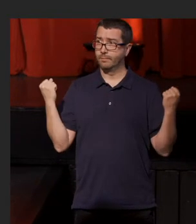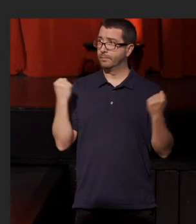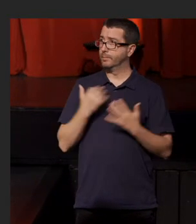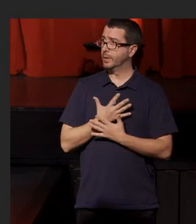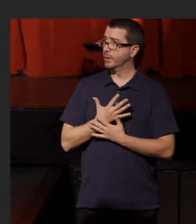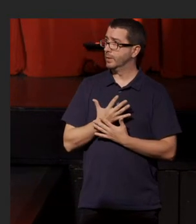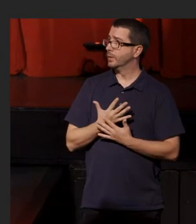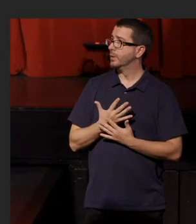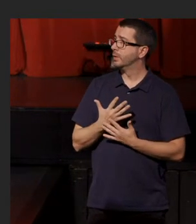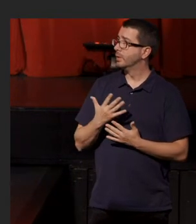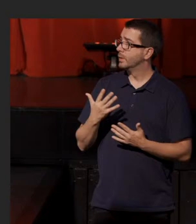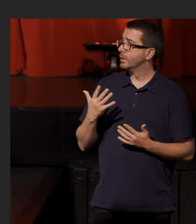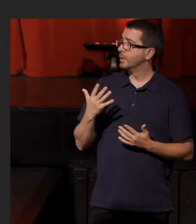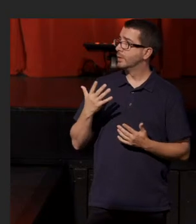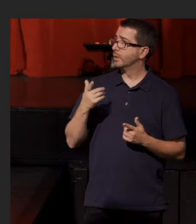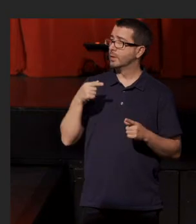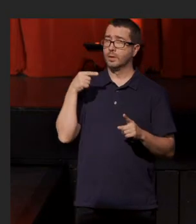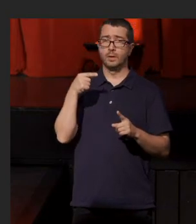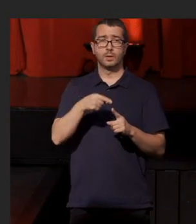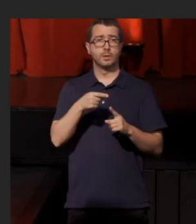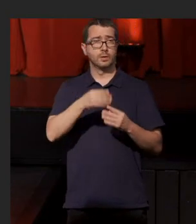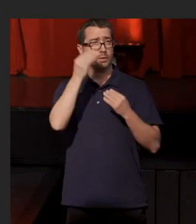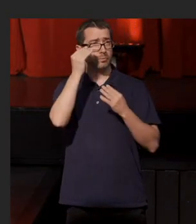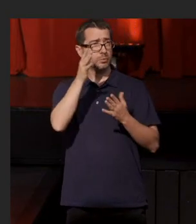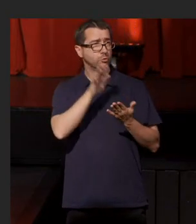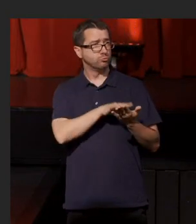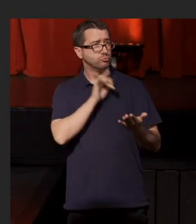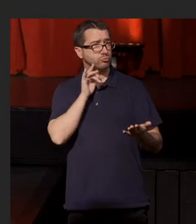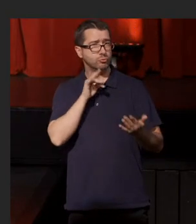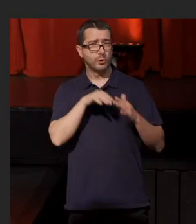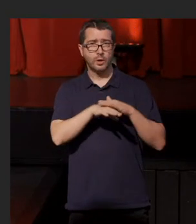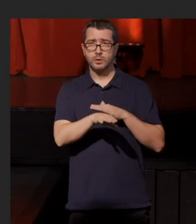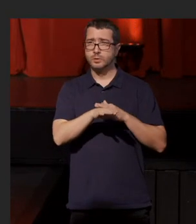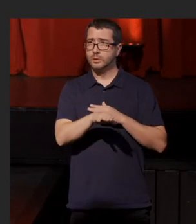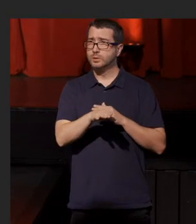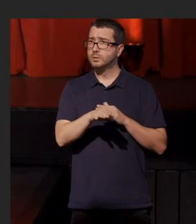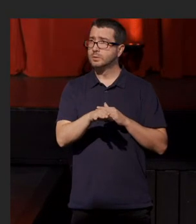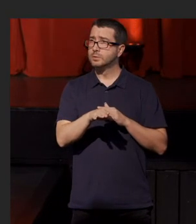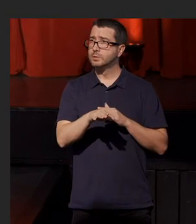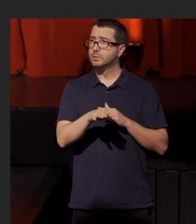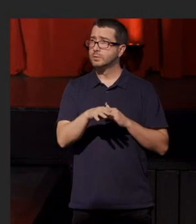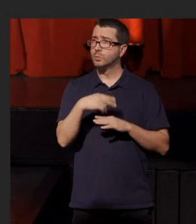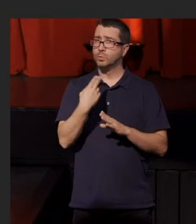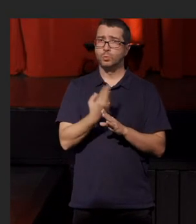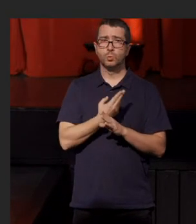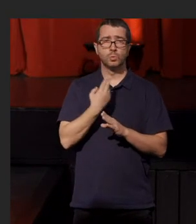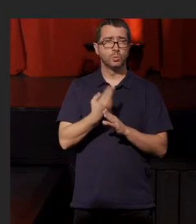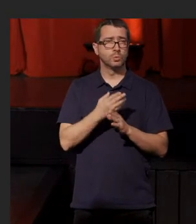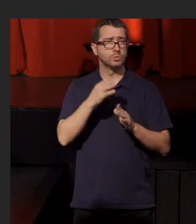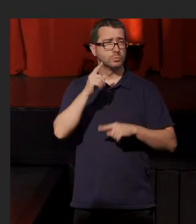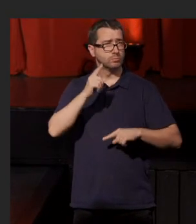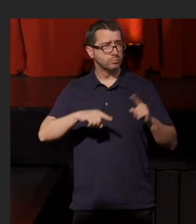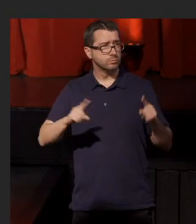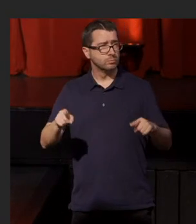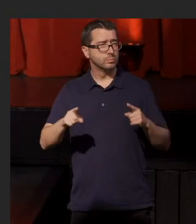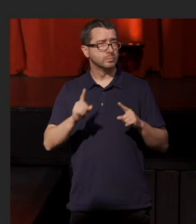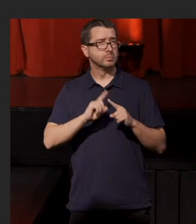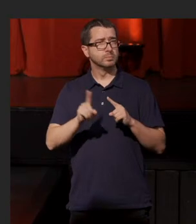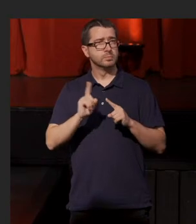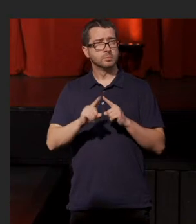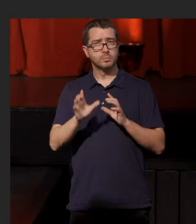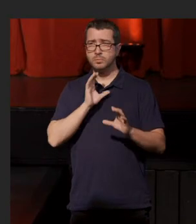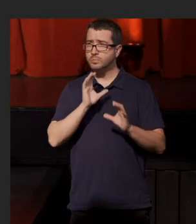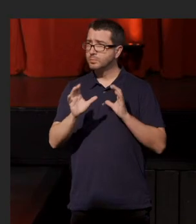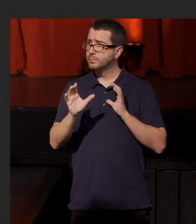to use this wide variety of information we have access to and this wide variety of channels of communication we